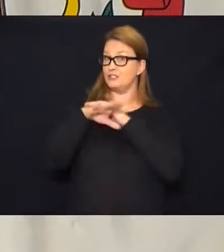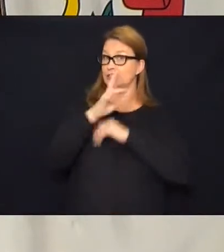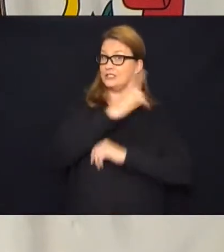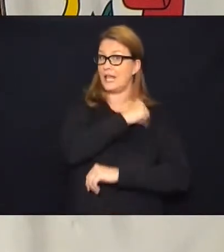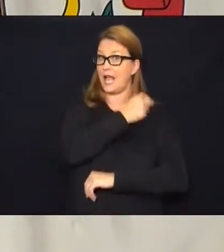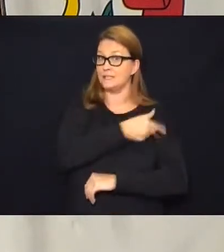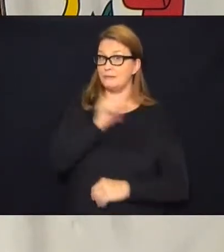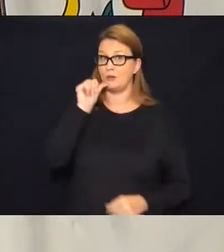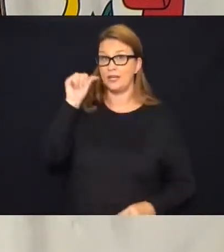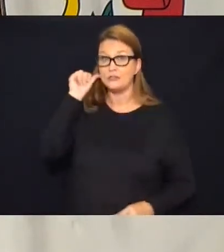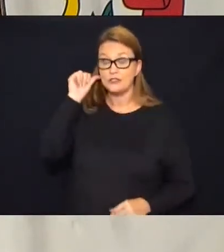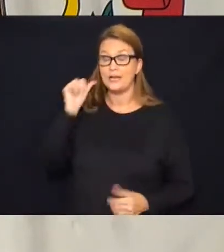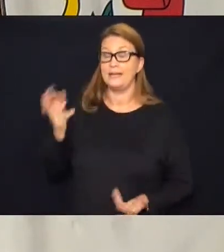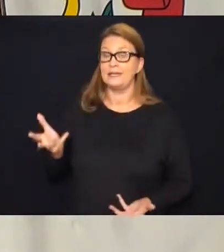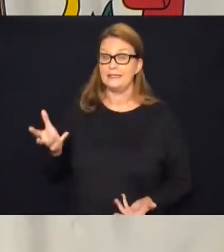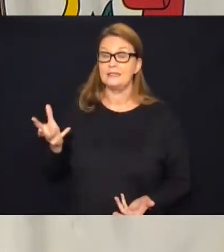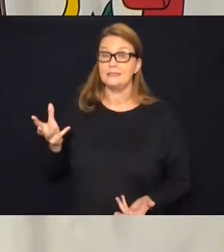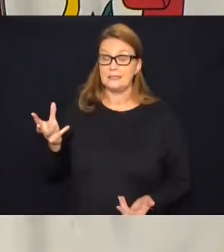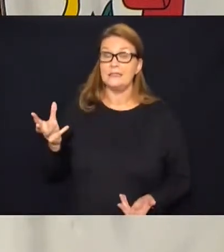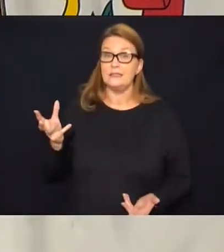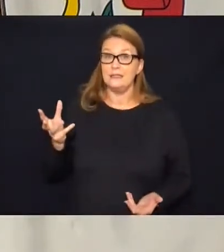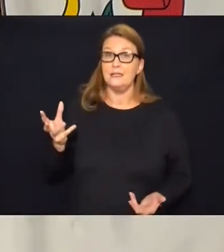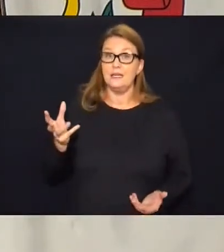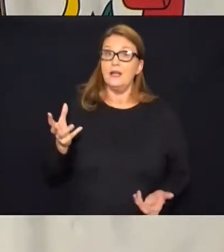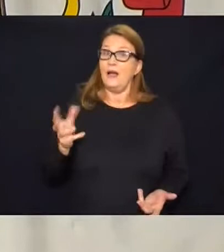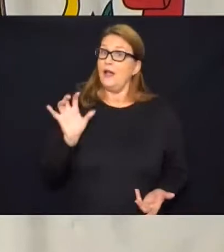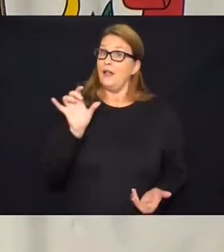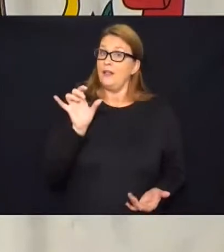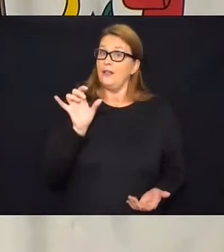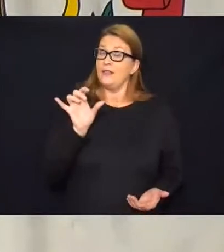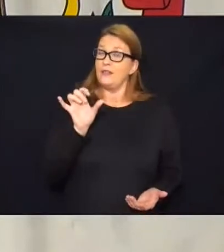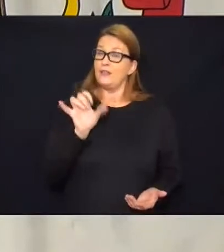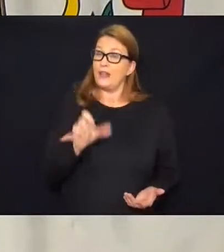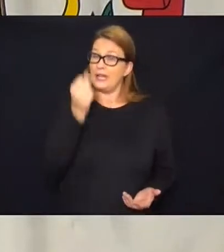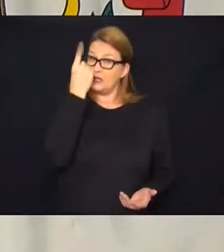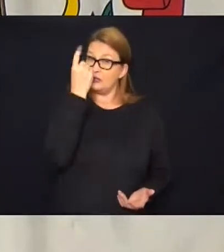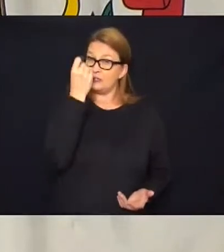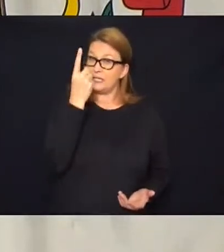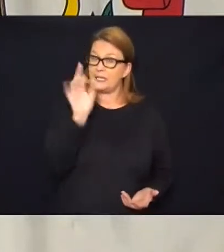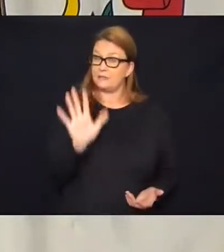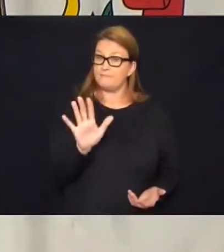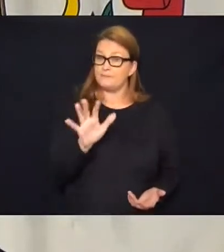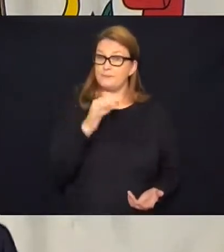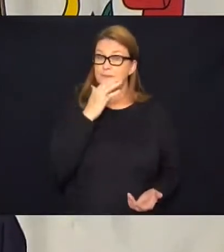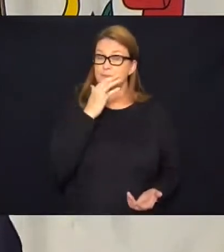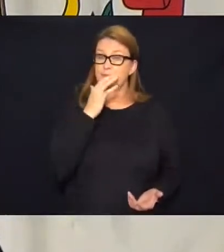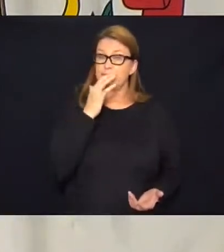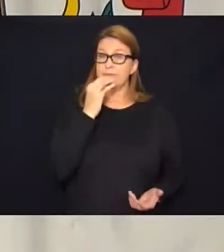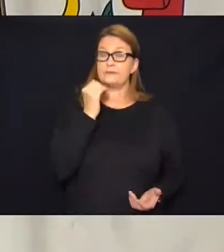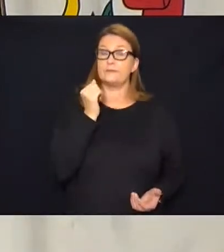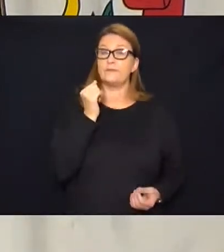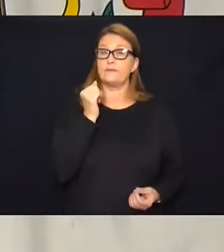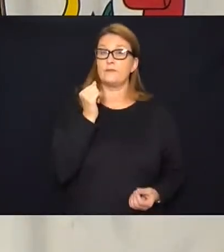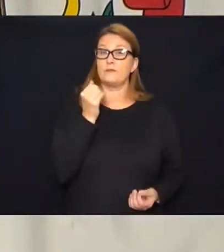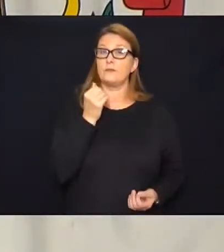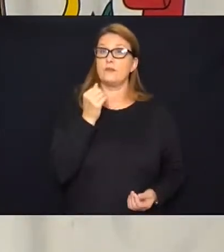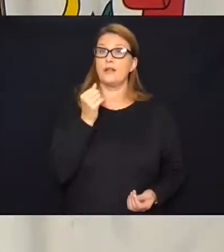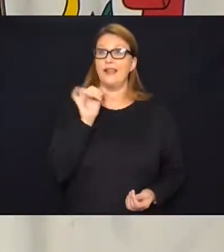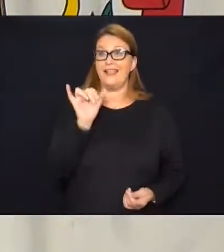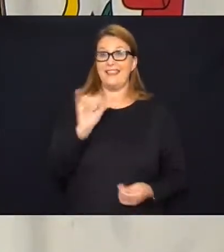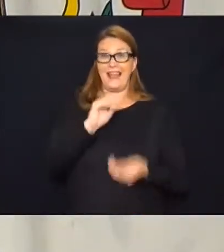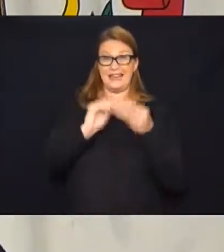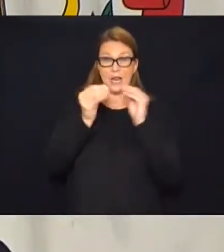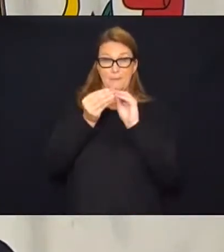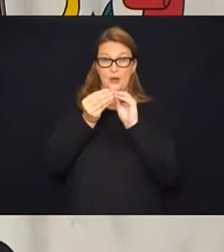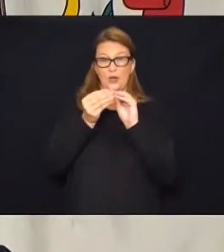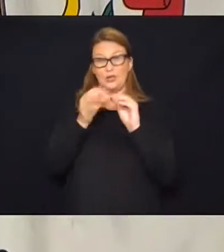hospitals yesterday and everything. Now, if you'll just stay with that just 1 second. The sweet spot for